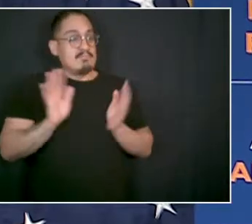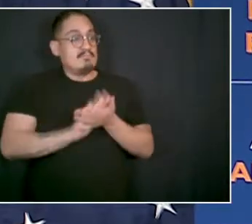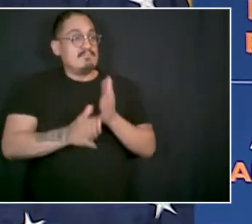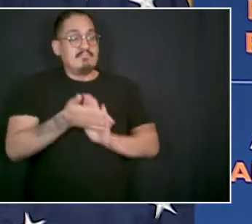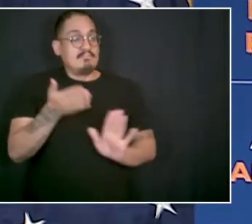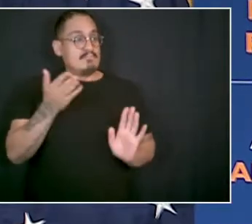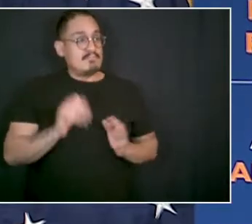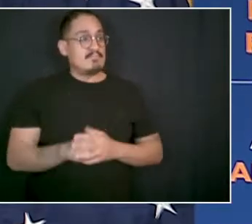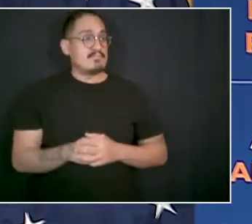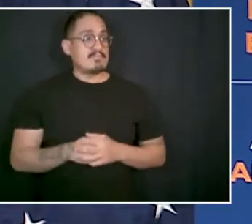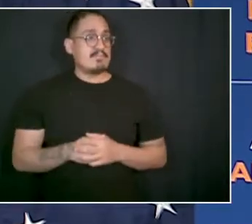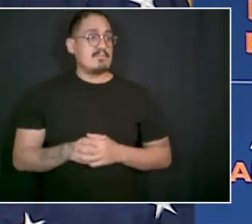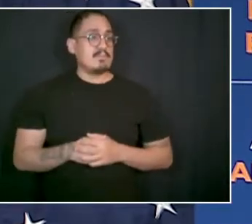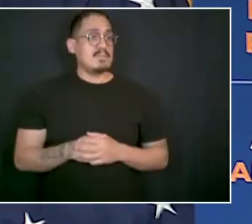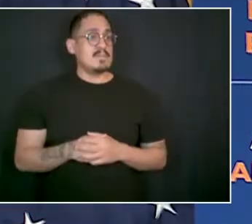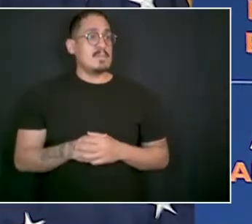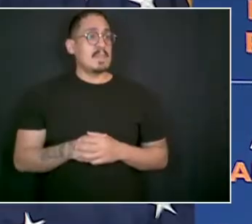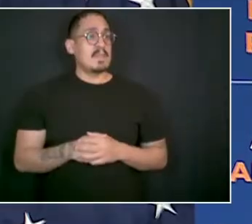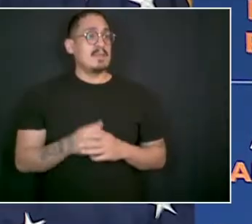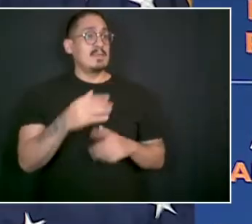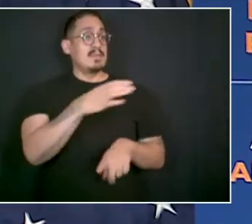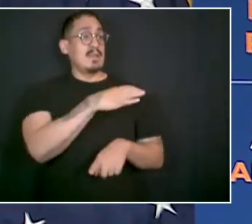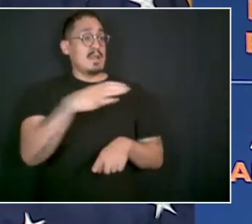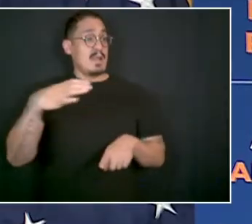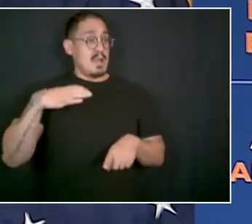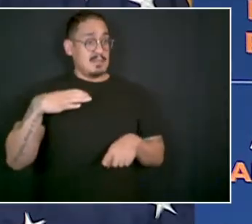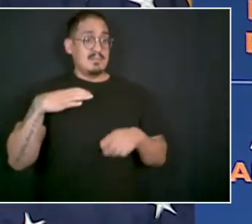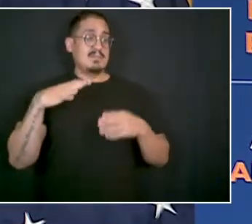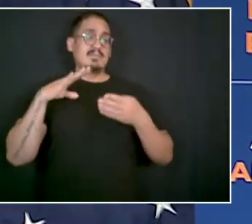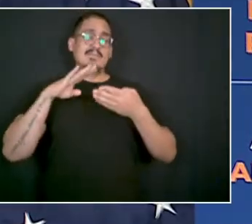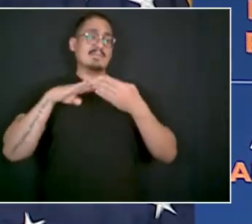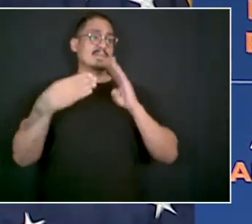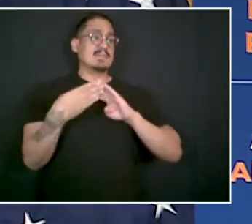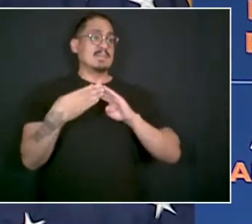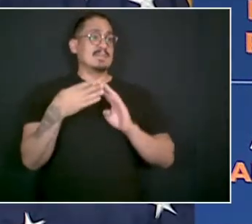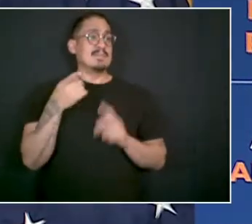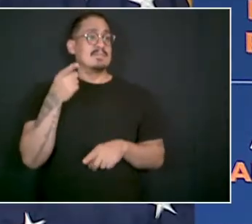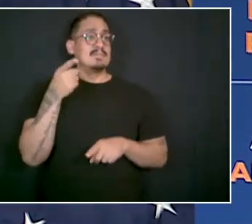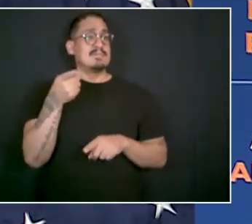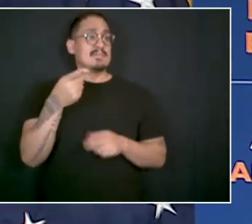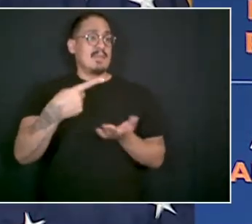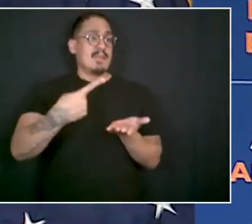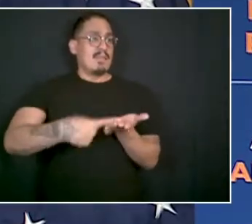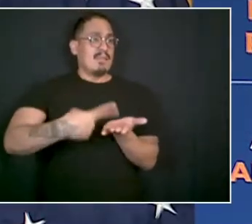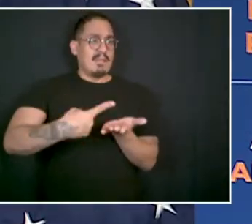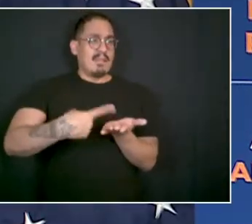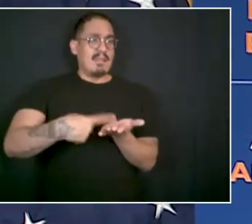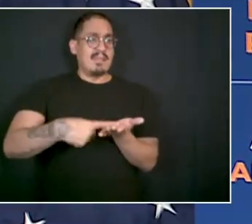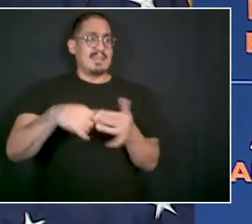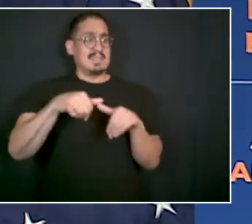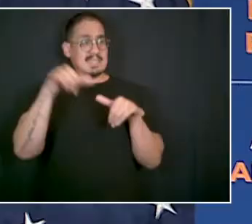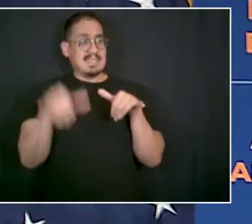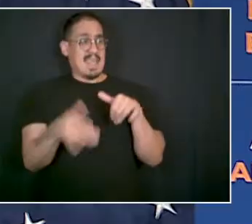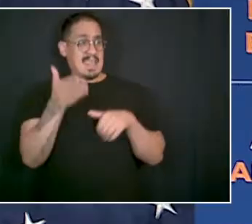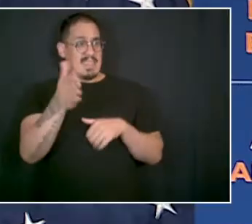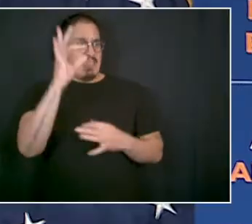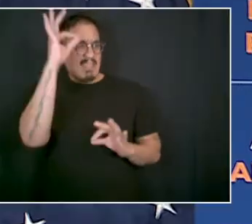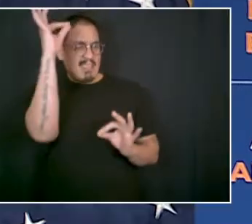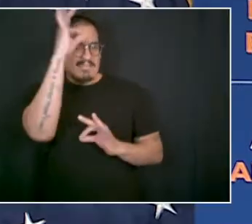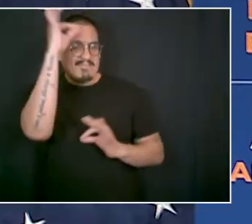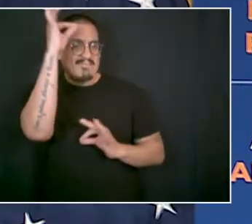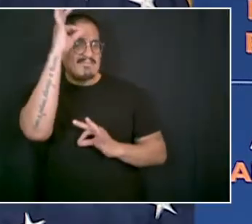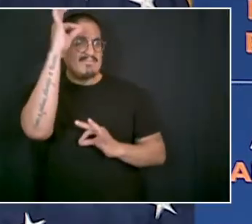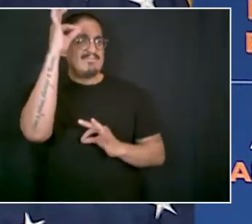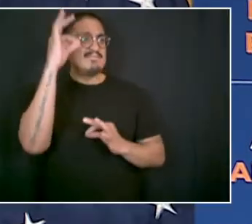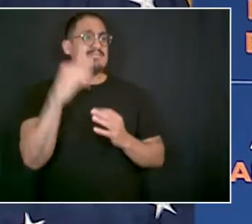city council chamber, and they need to go and do what we do. Go in the subway system, look at the population in need. We're going to respond to that